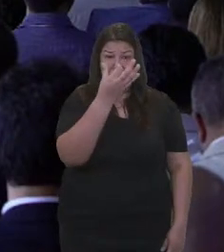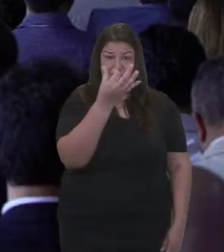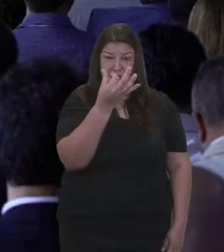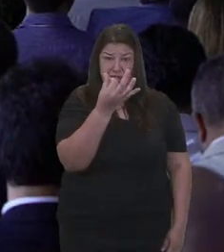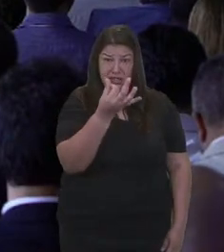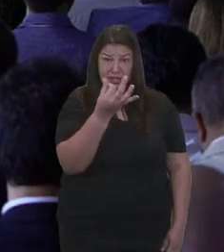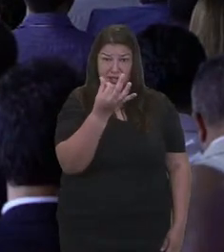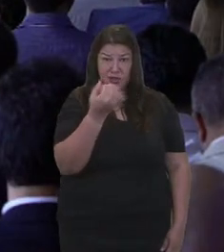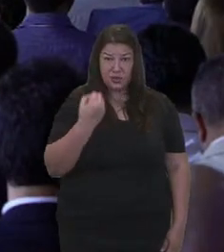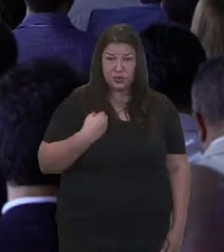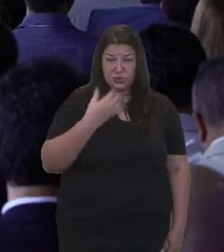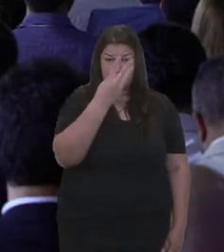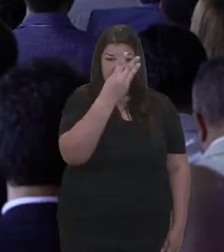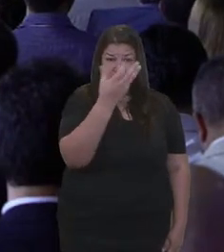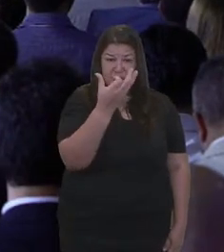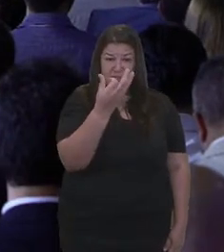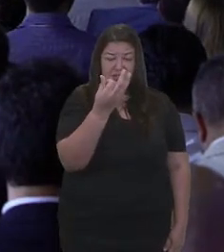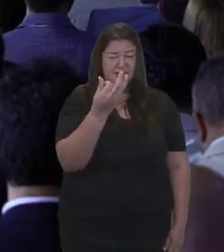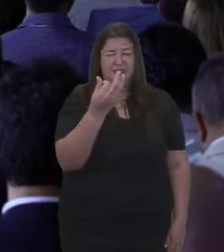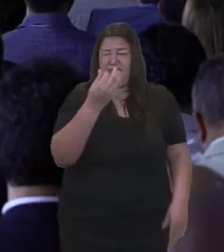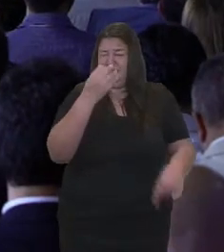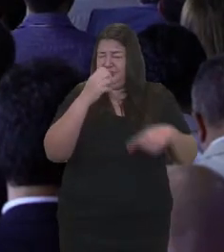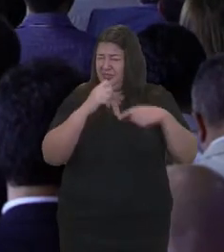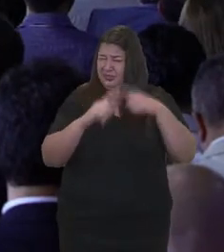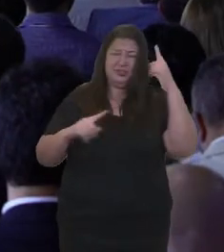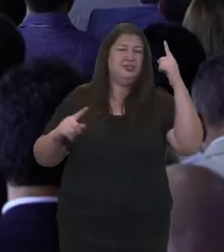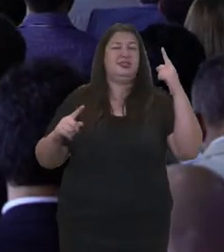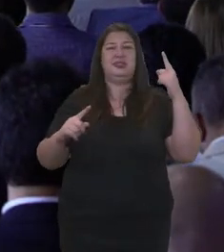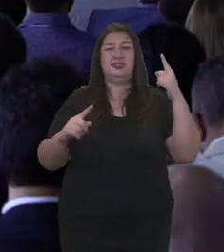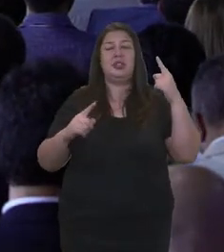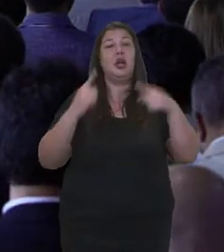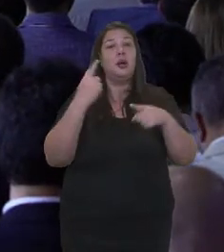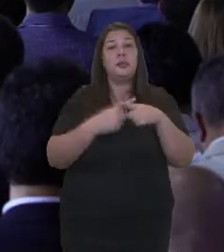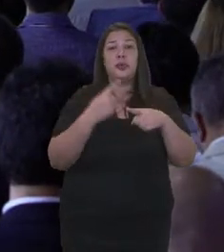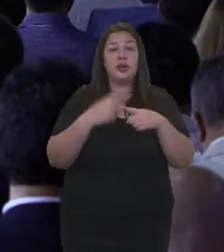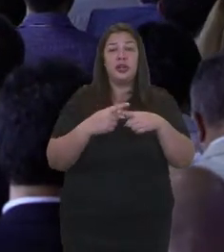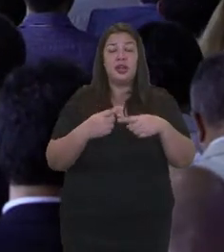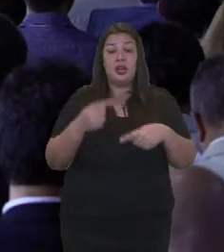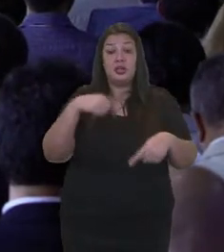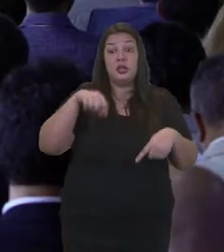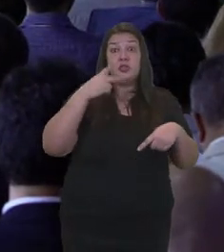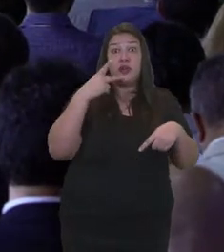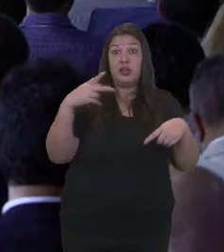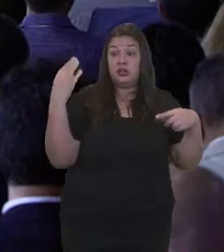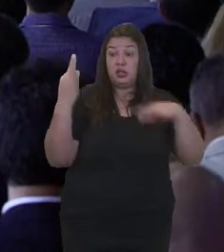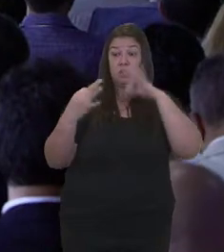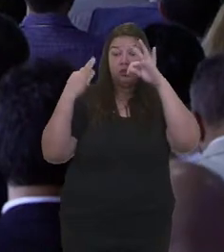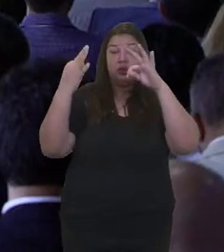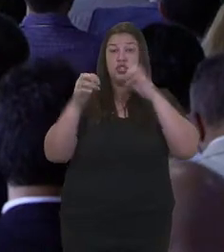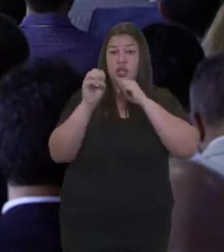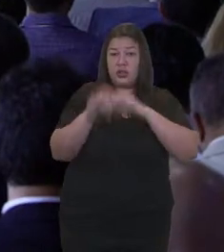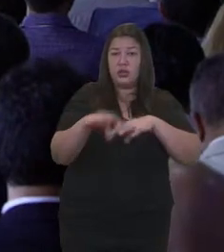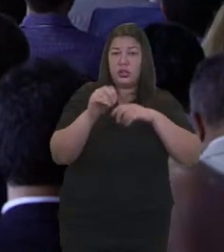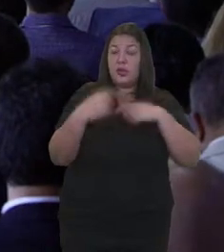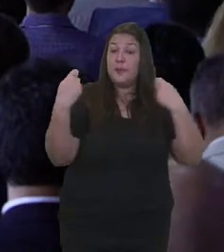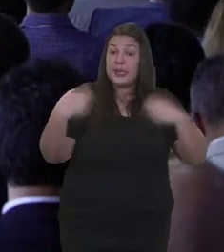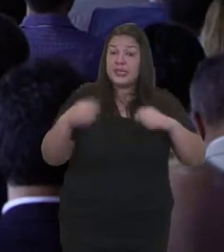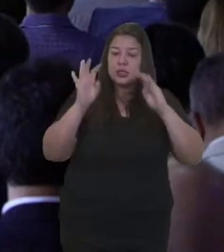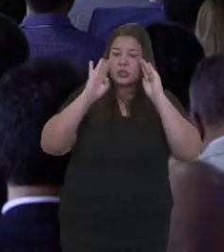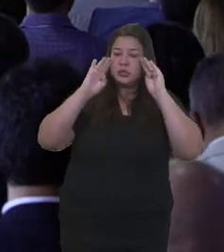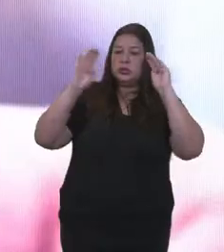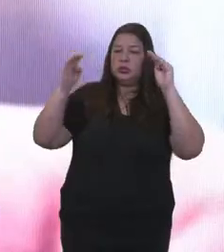percent that does not match the previous one. When we talk about technology and education, we need to